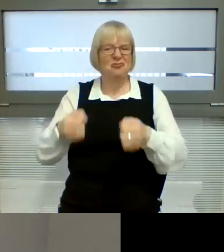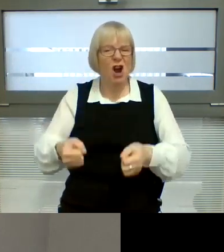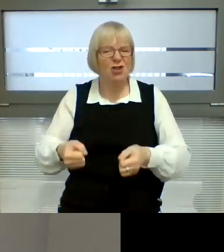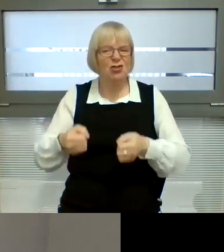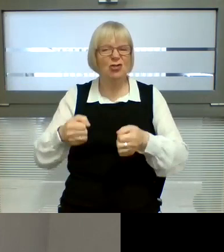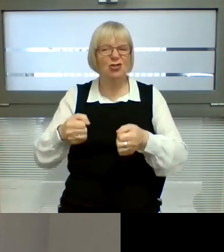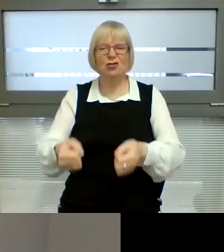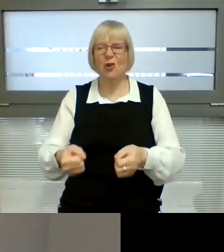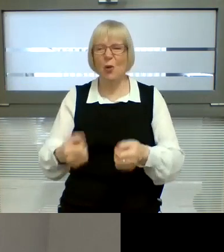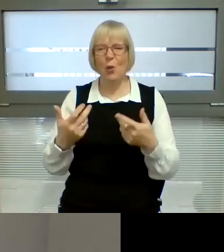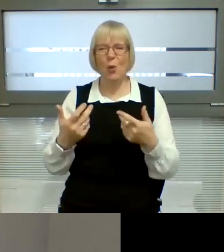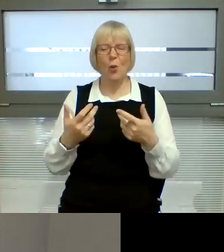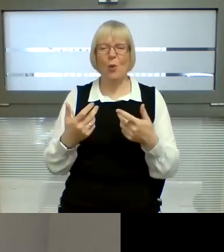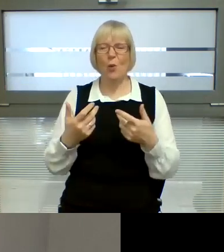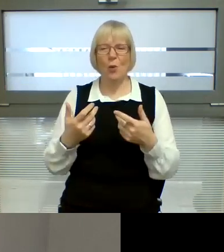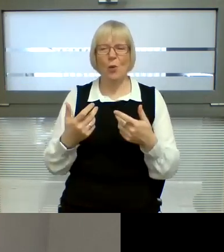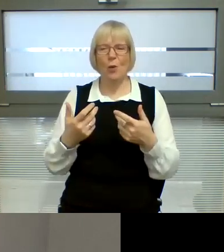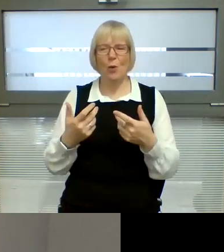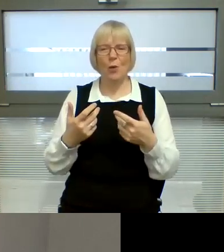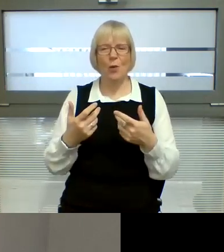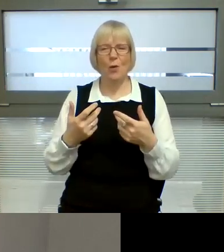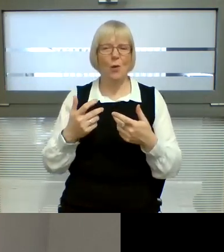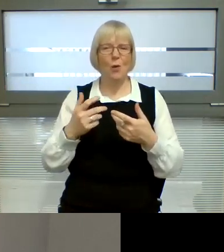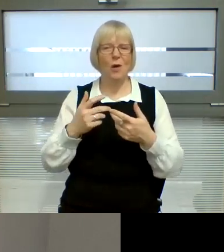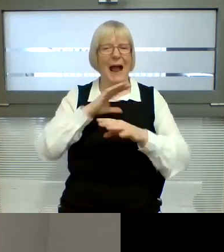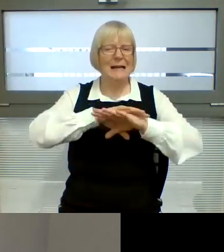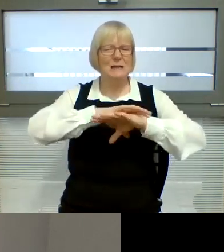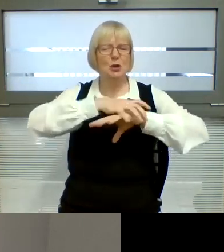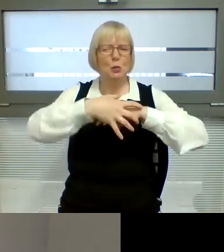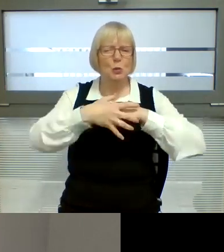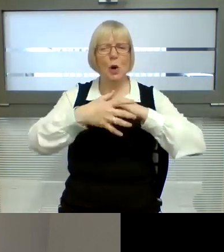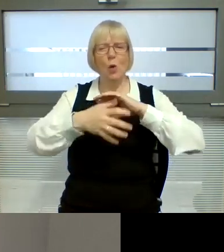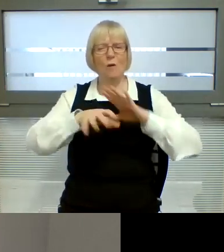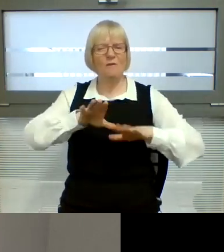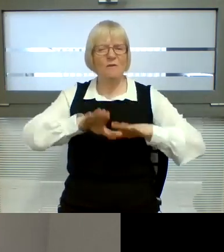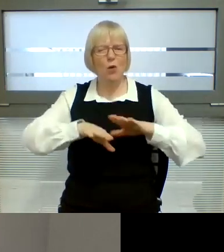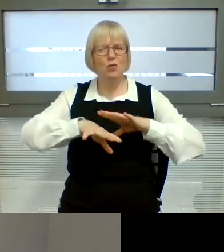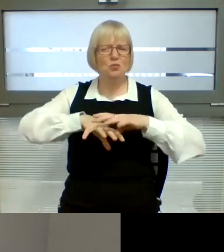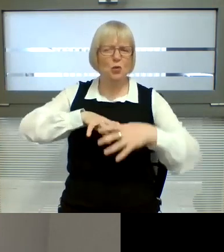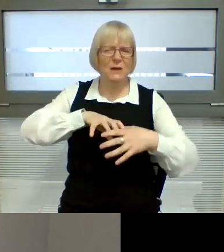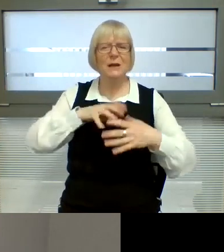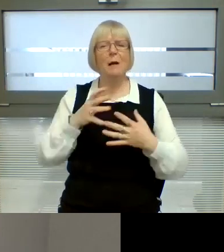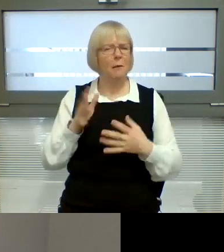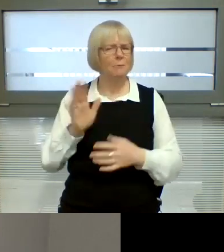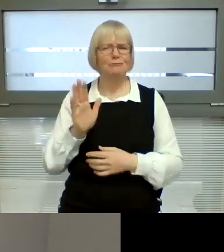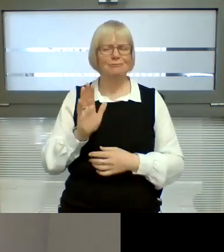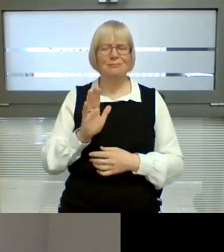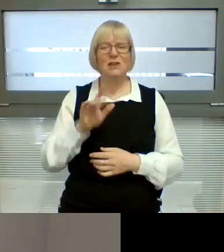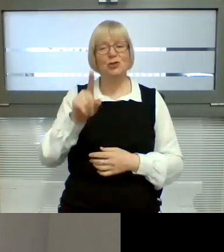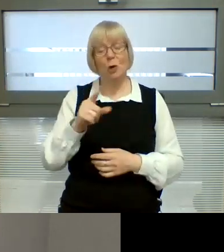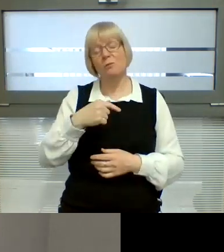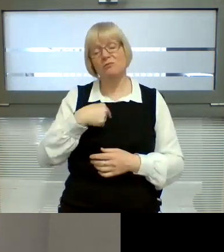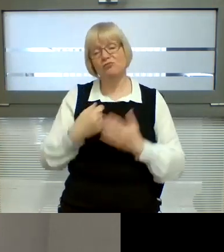or a twisted foot or a twisted hand, or whatever. Though you know, from time to time, I have